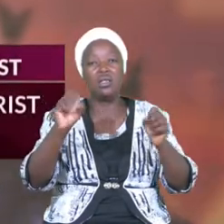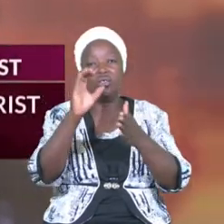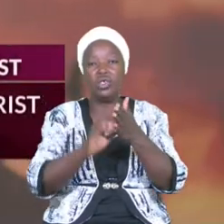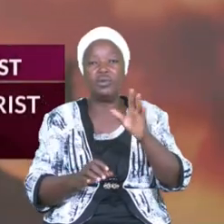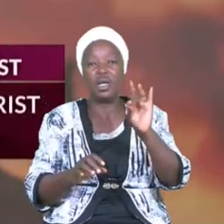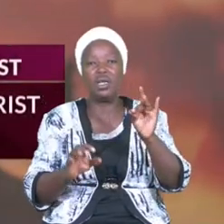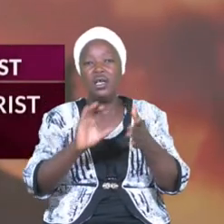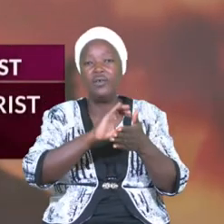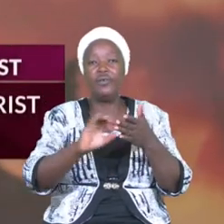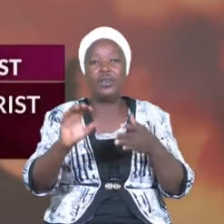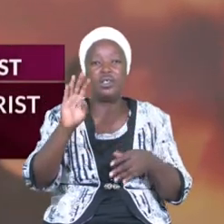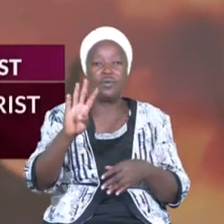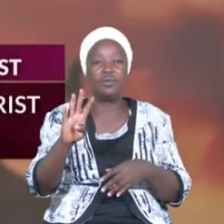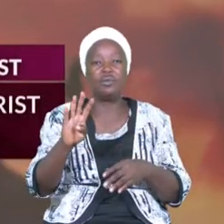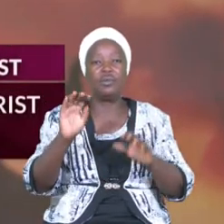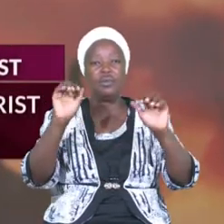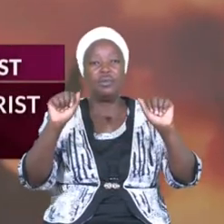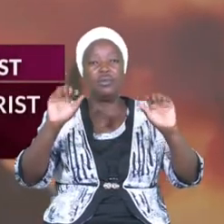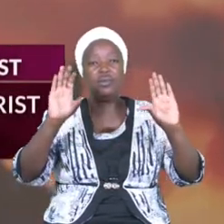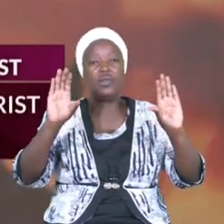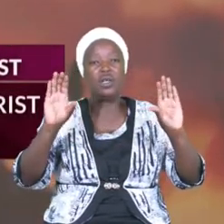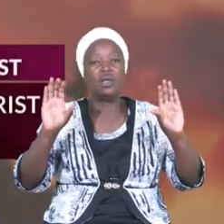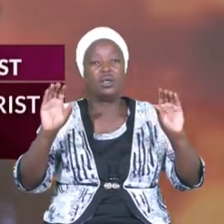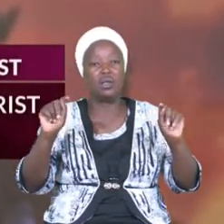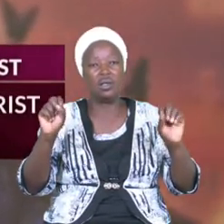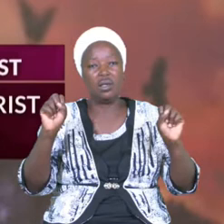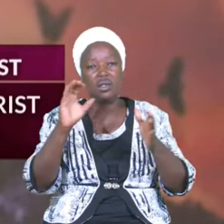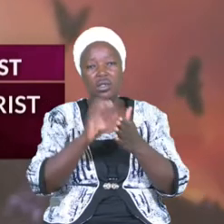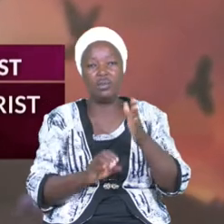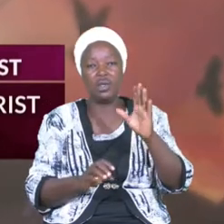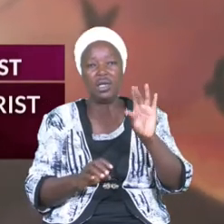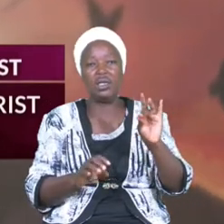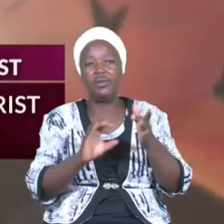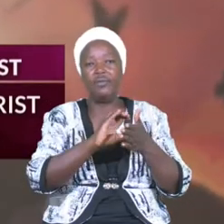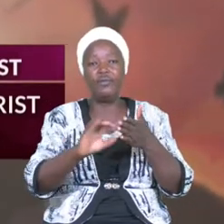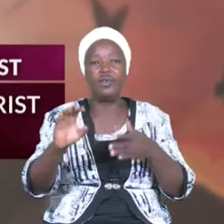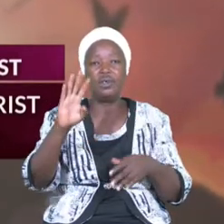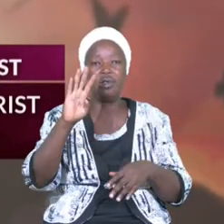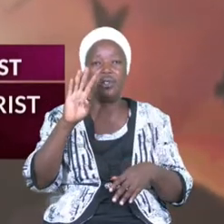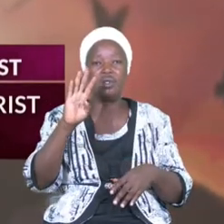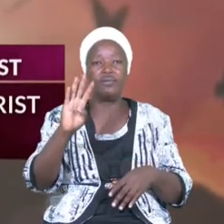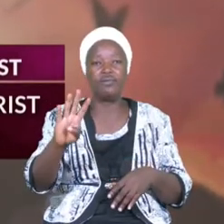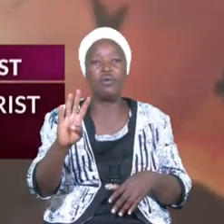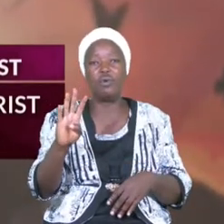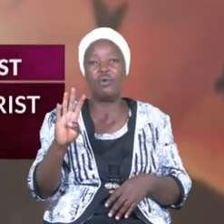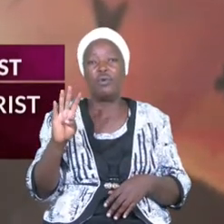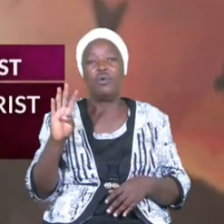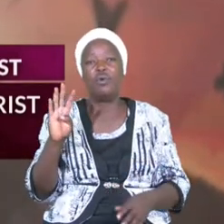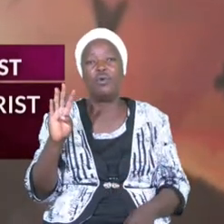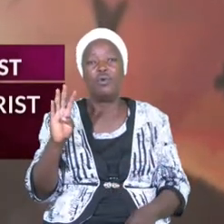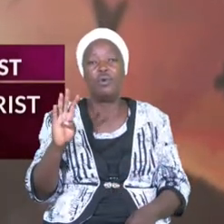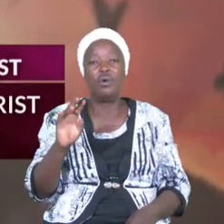verse 4. Acts chapter 8, Reading from verse 4.